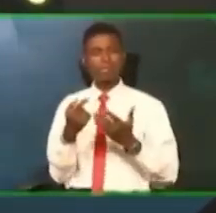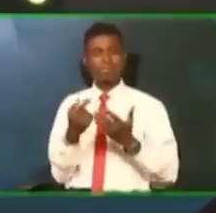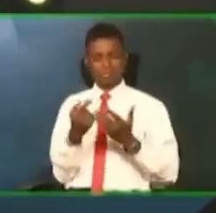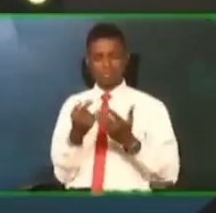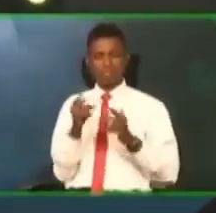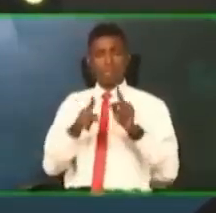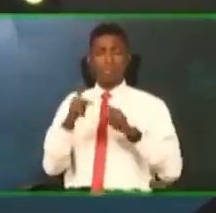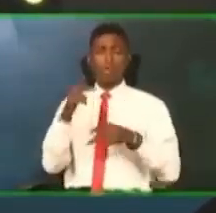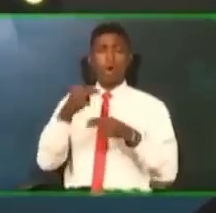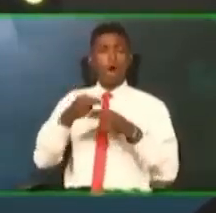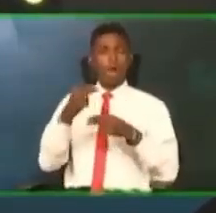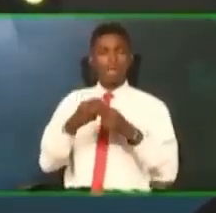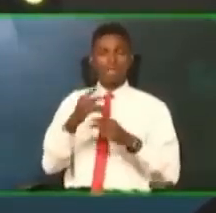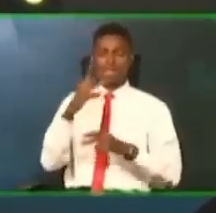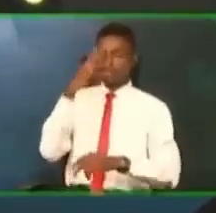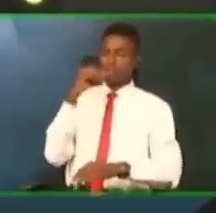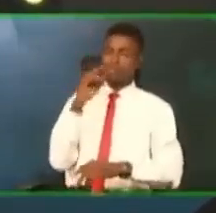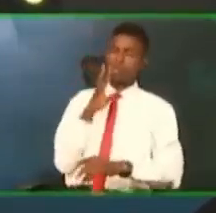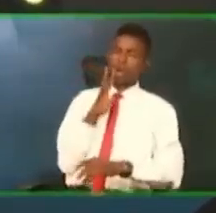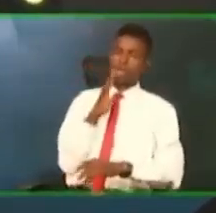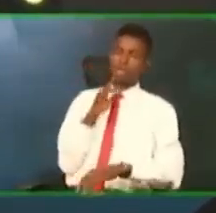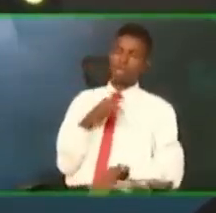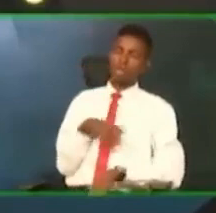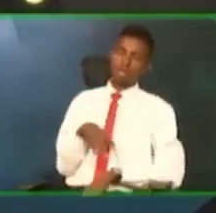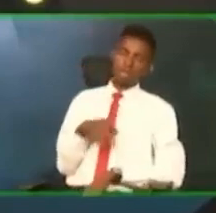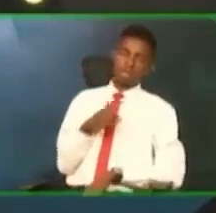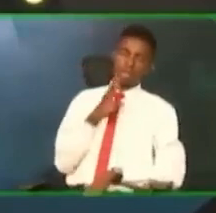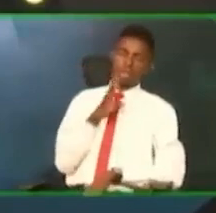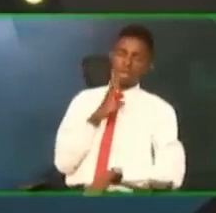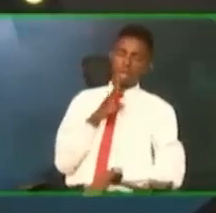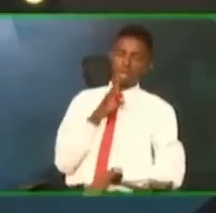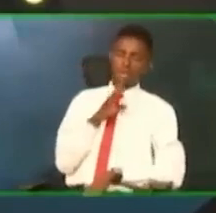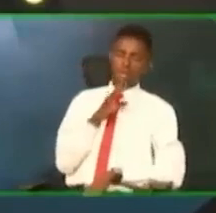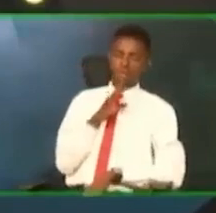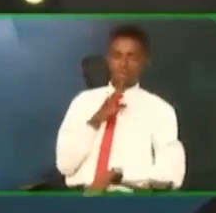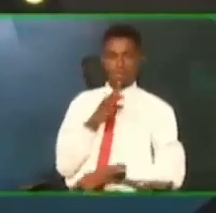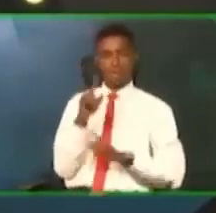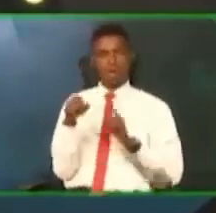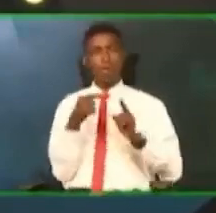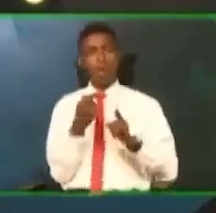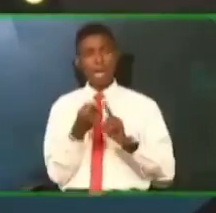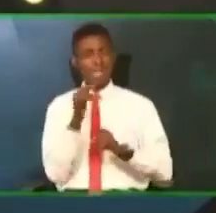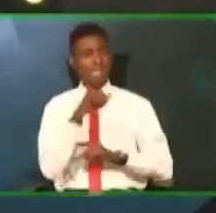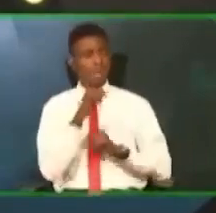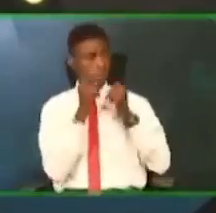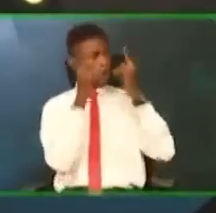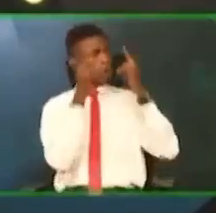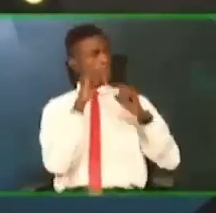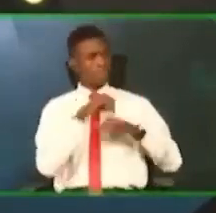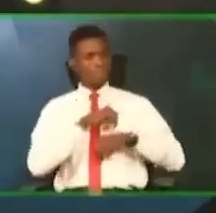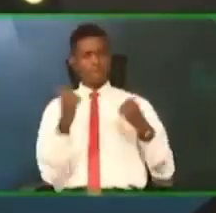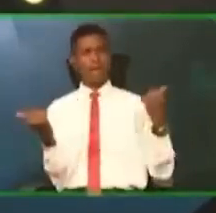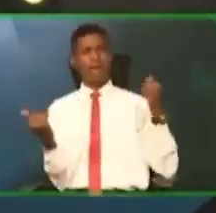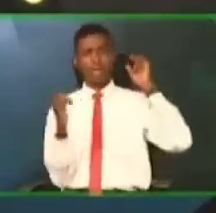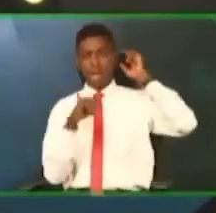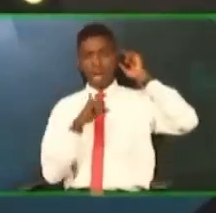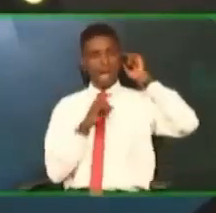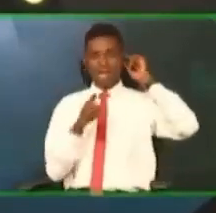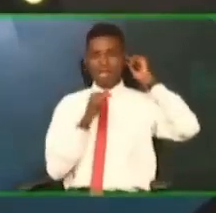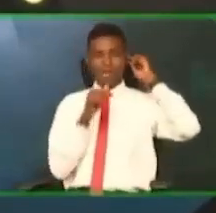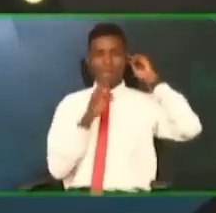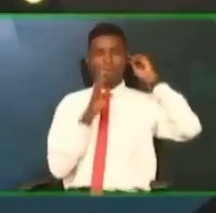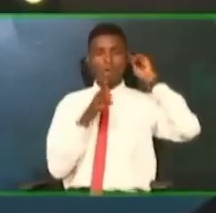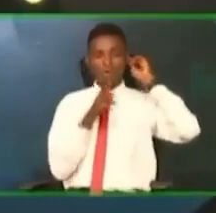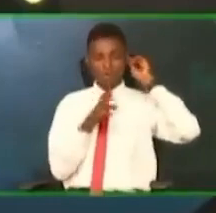sleeping. And if they wake up, they can deny it. Now, chances are excellent that if someone is shouting and talking about, say,